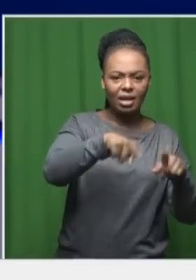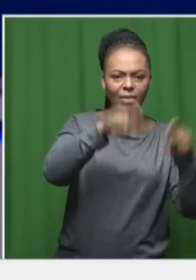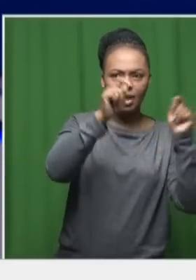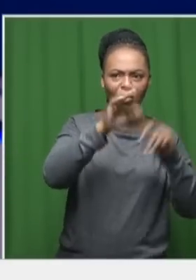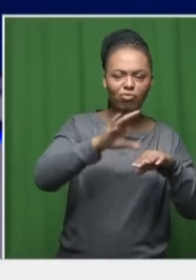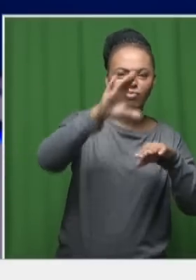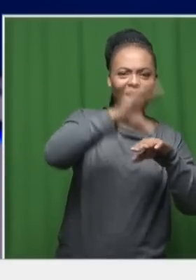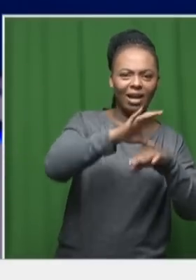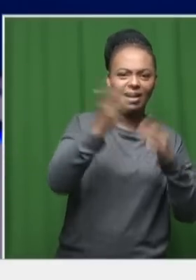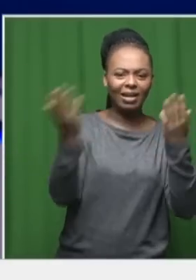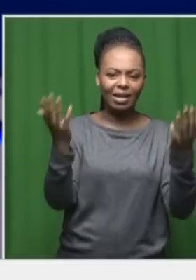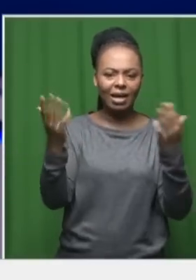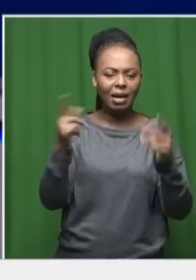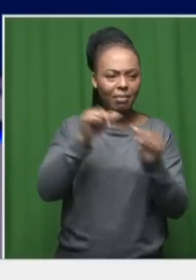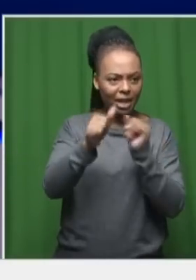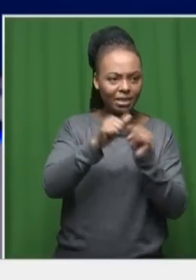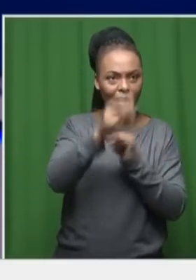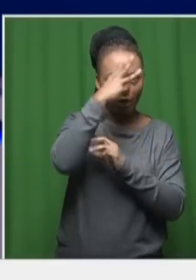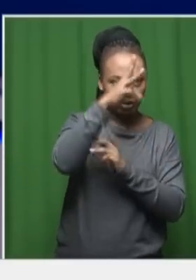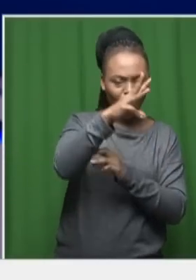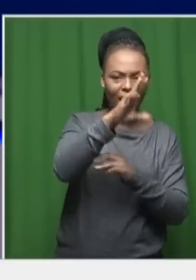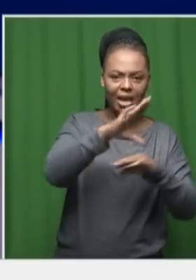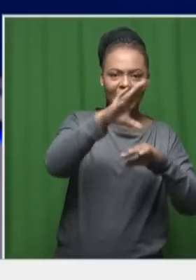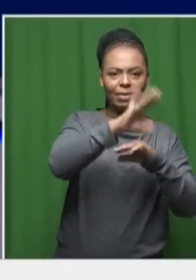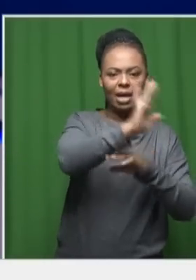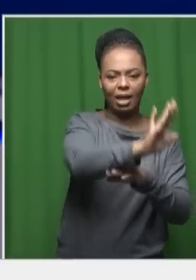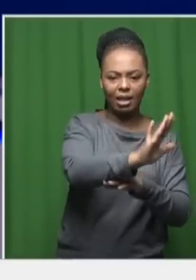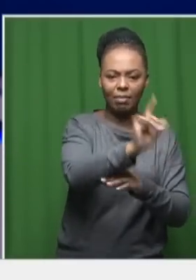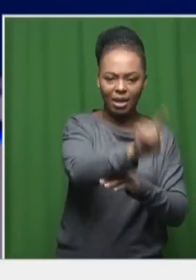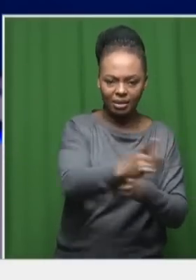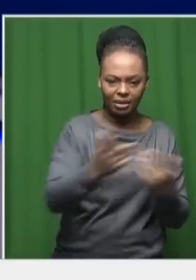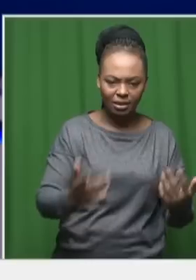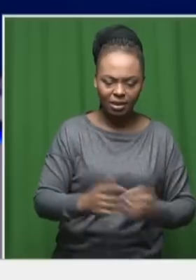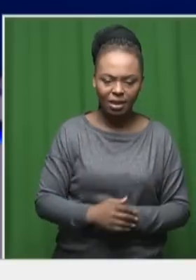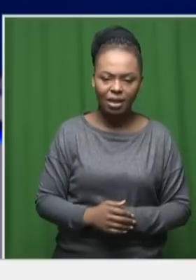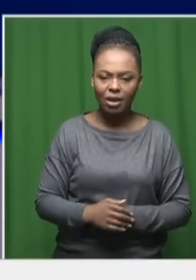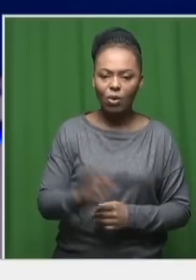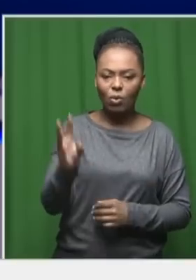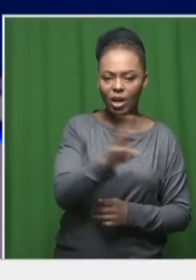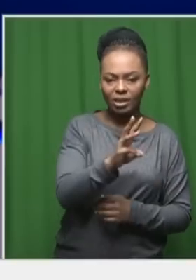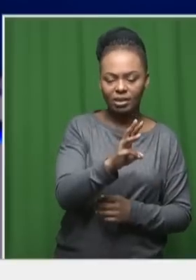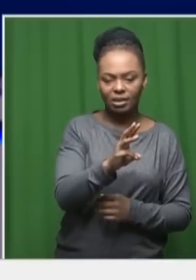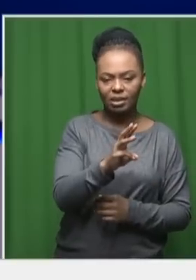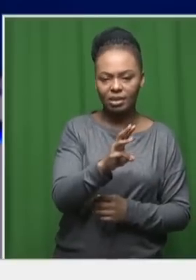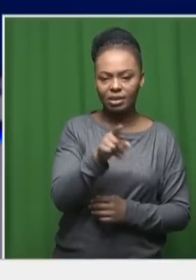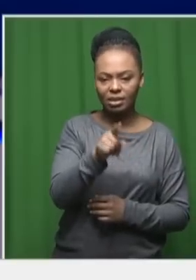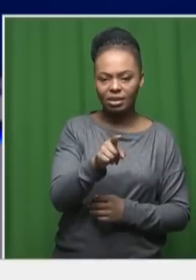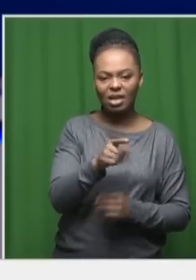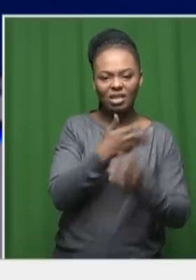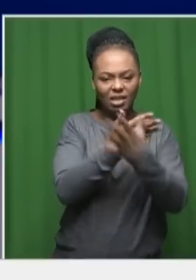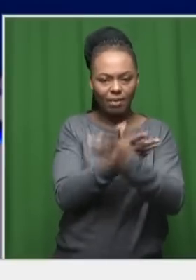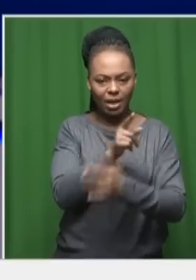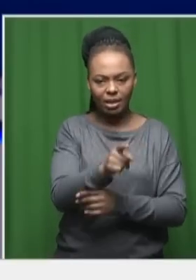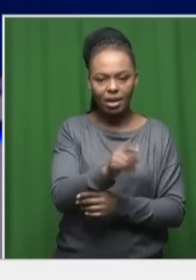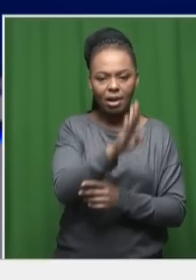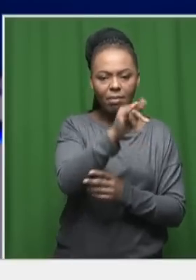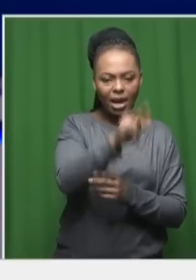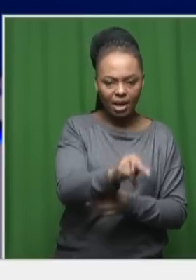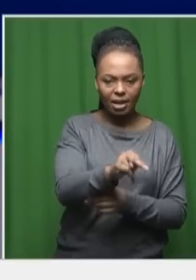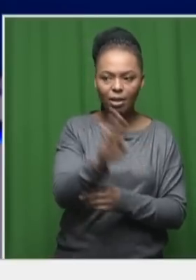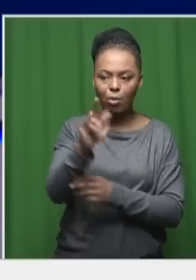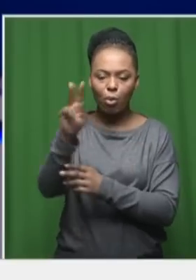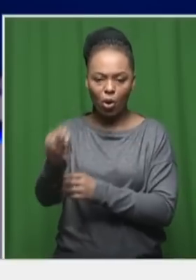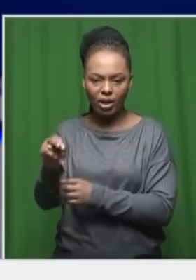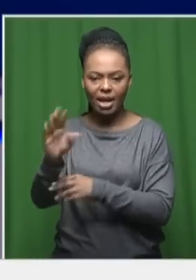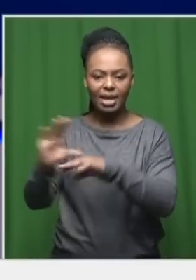around the world. If I use the example of West Germany and East Germany. Look, for the longest time, Berlin was what it was, and Bonn was the capital of West